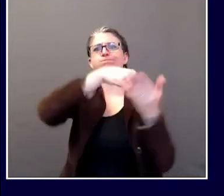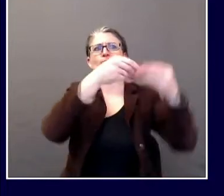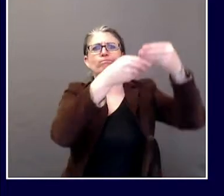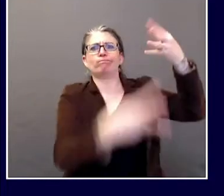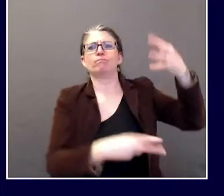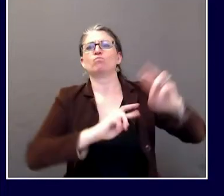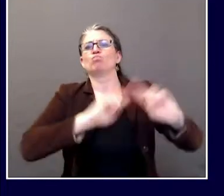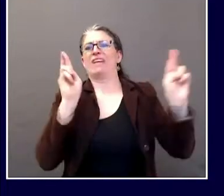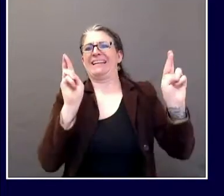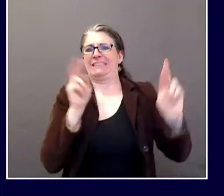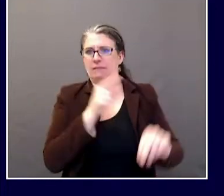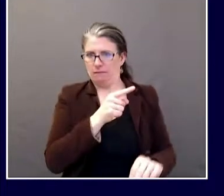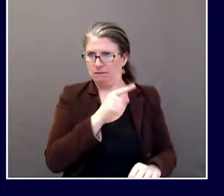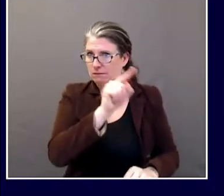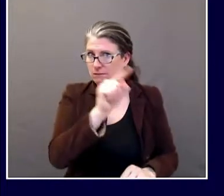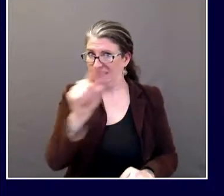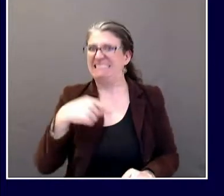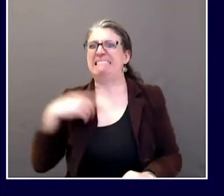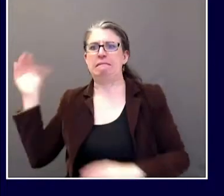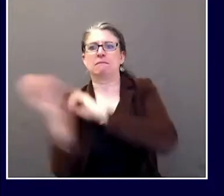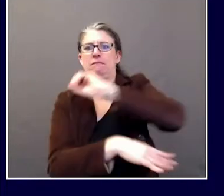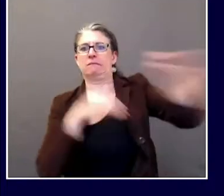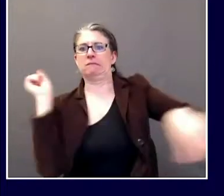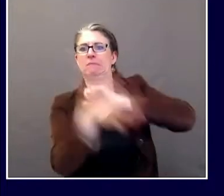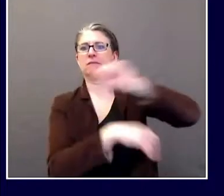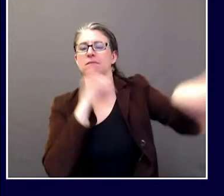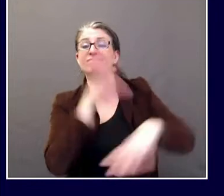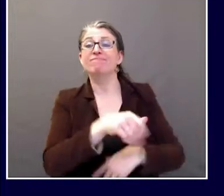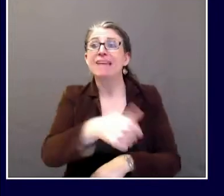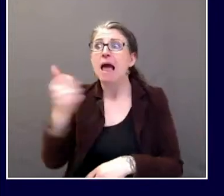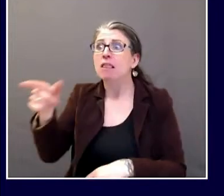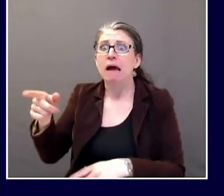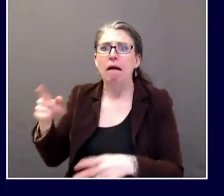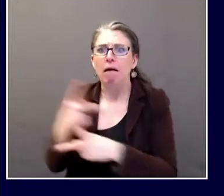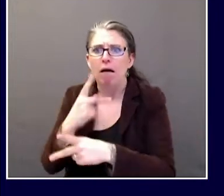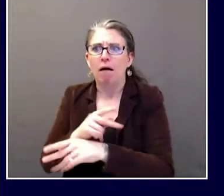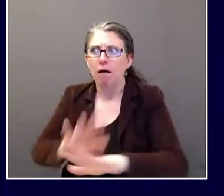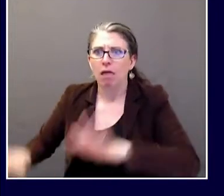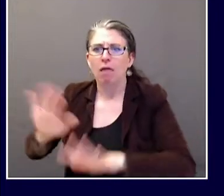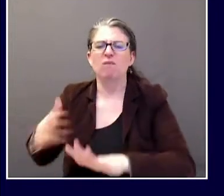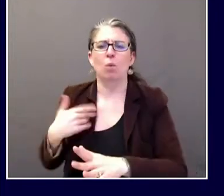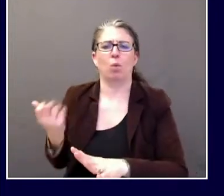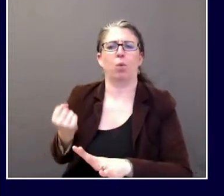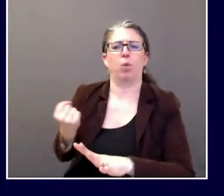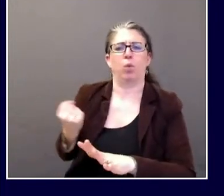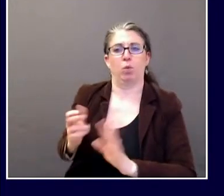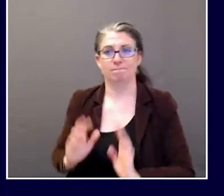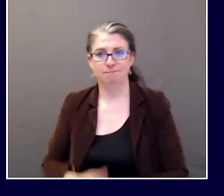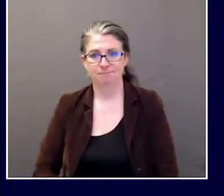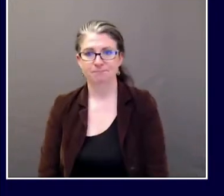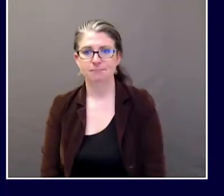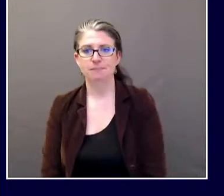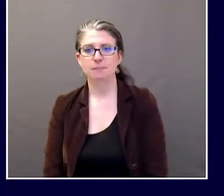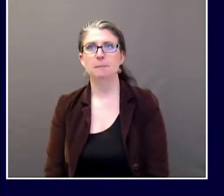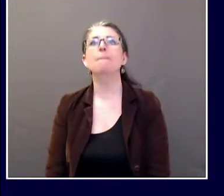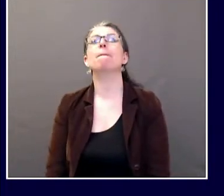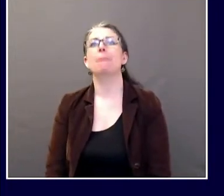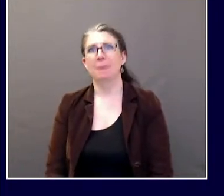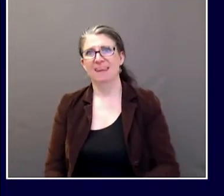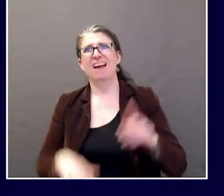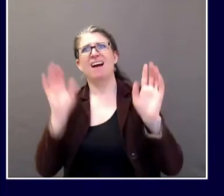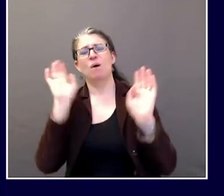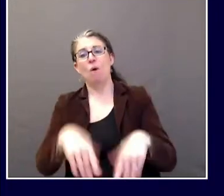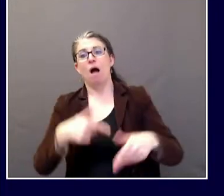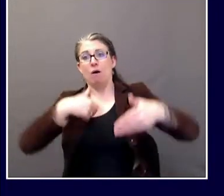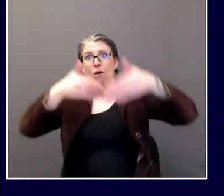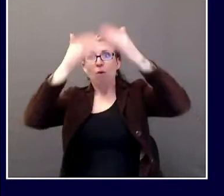are right now trying to navigate through all of this information? I think my message for folks 70 and older,